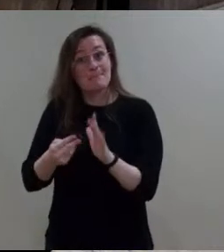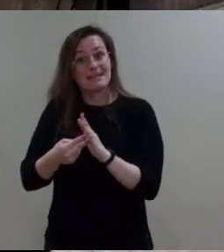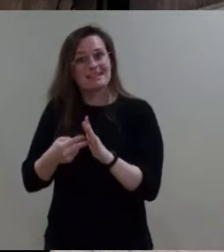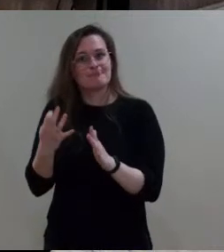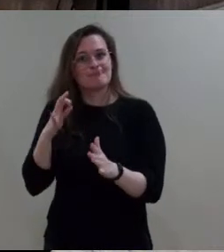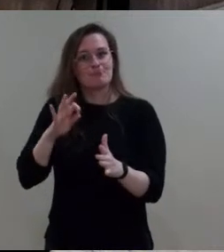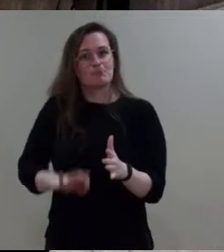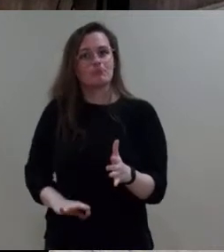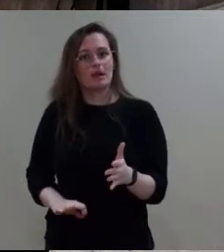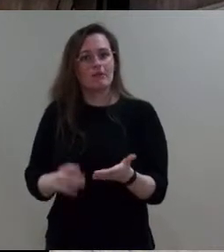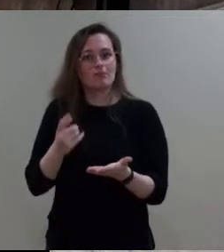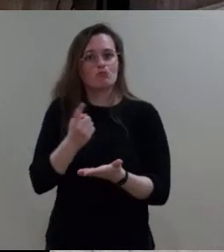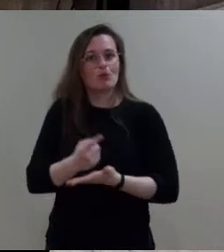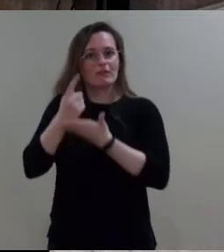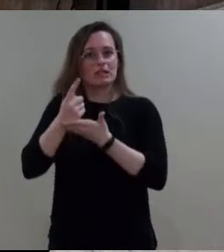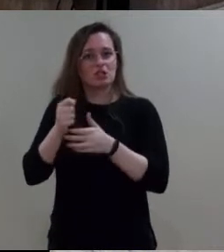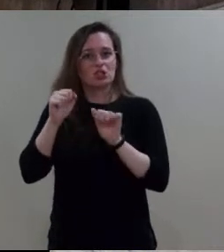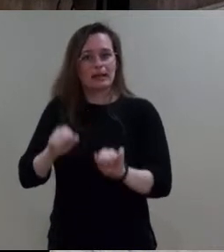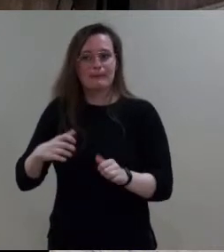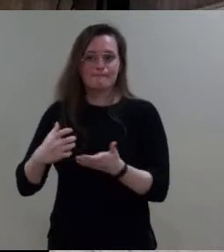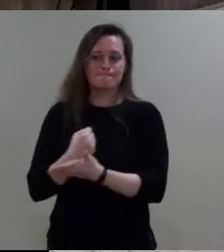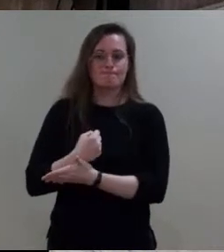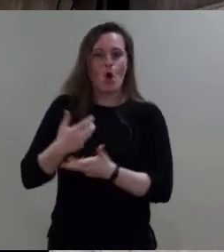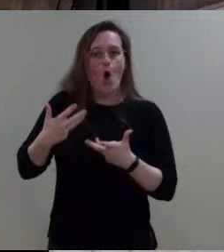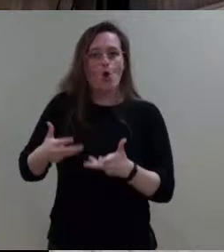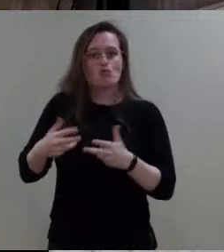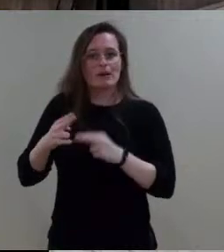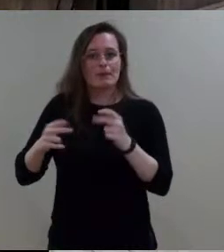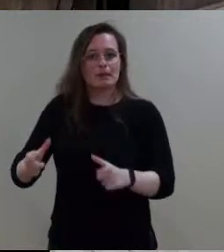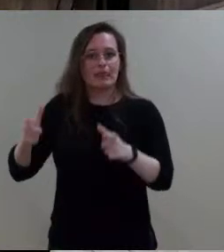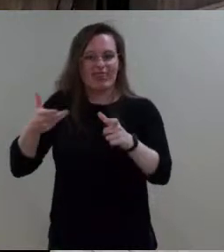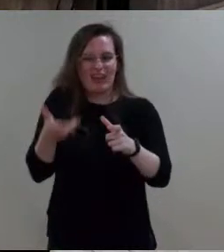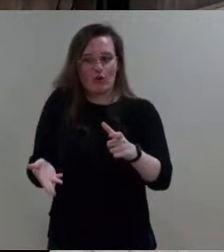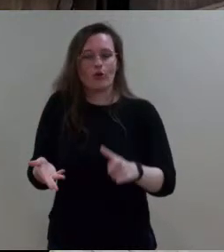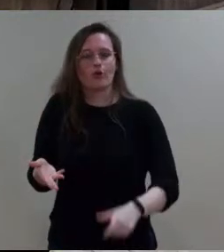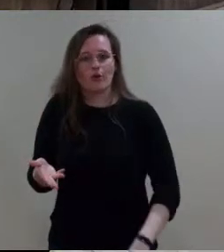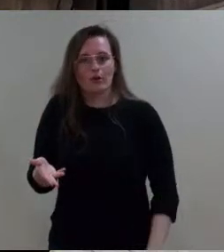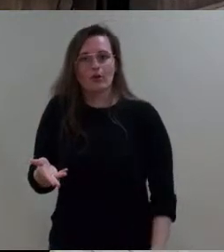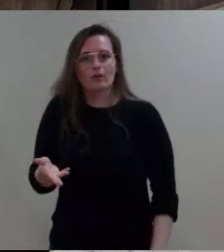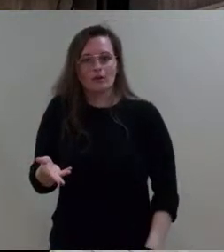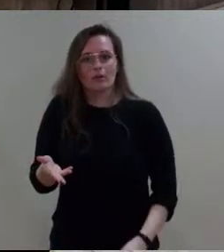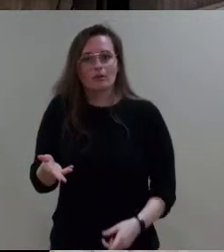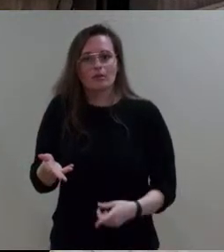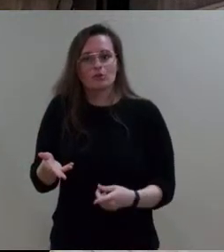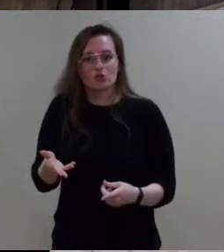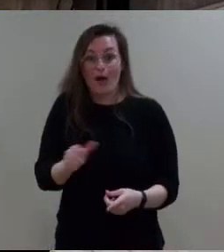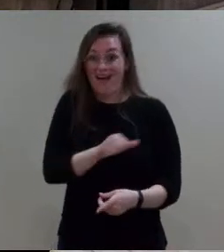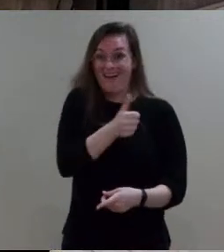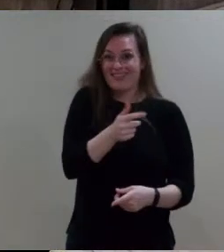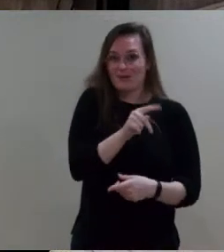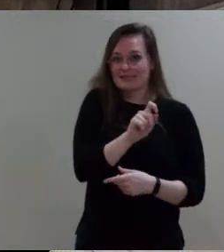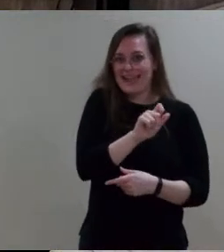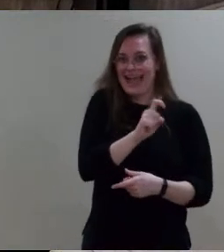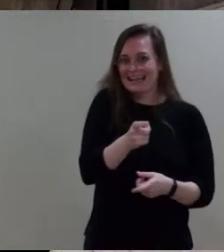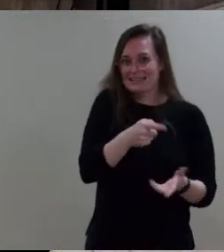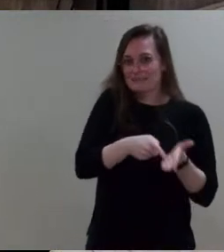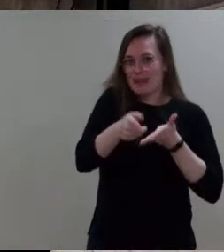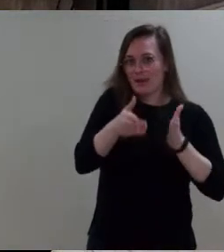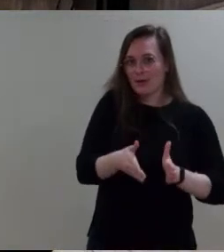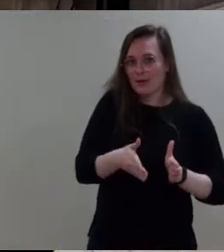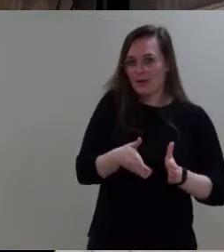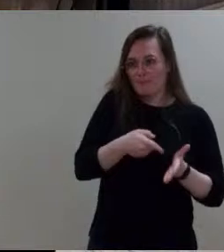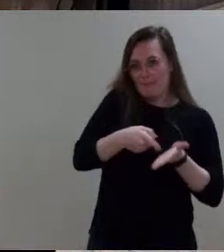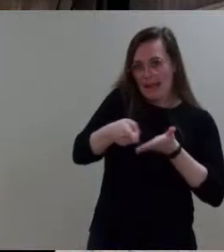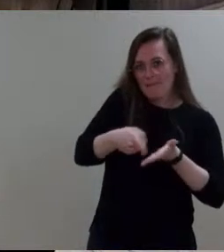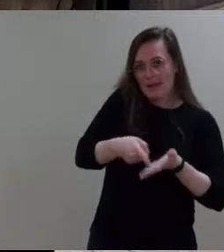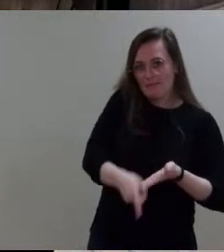leisure, recreation, etc., and that the current taxpayer is paying for. It's a cost to buy in versus,